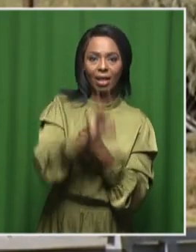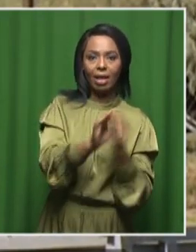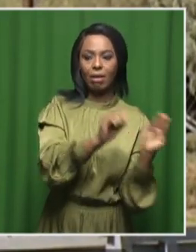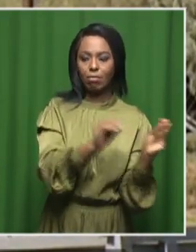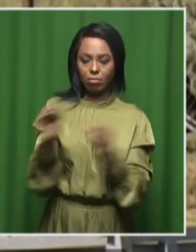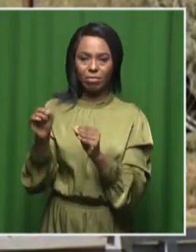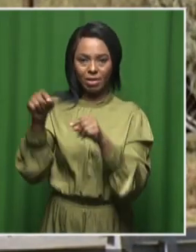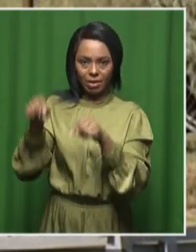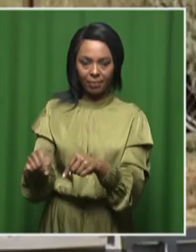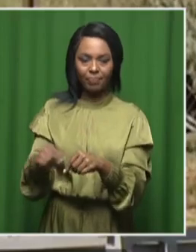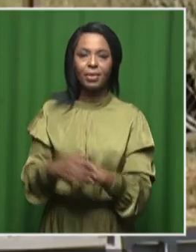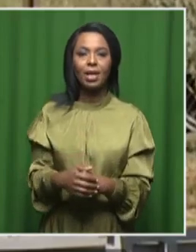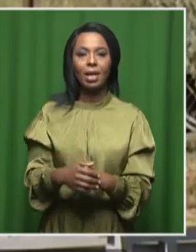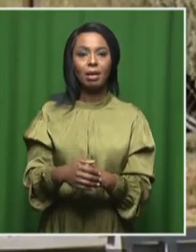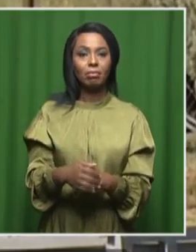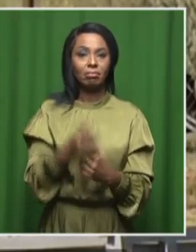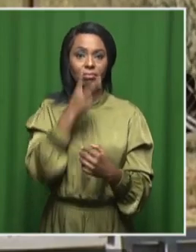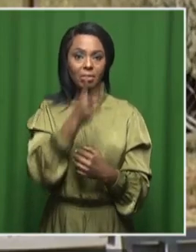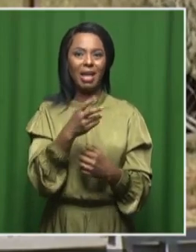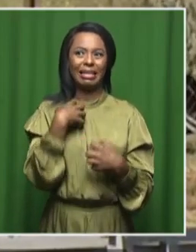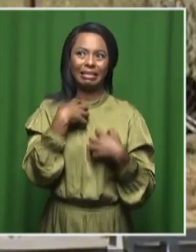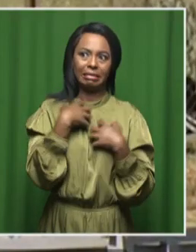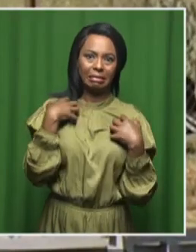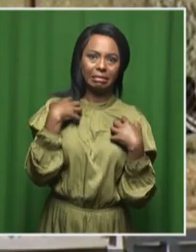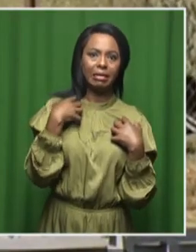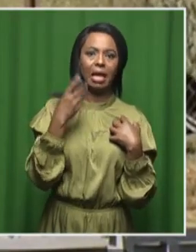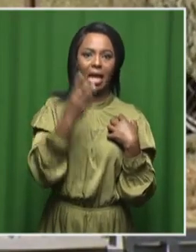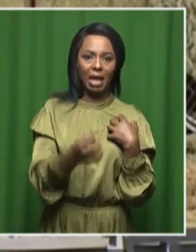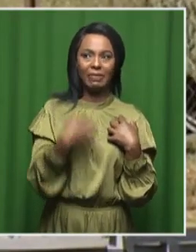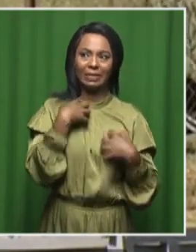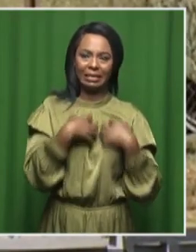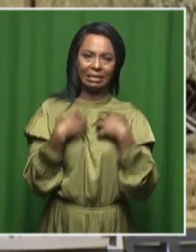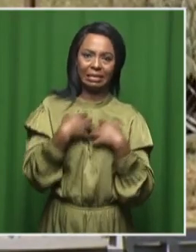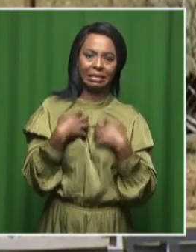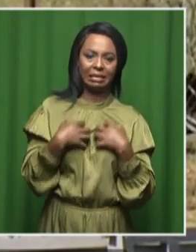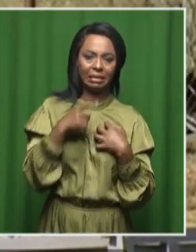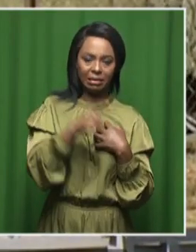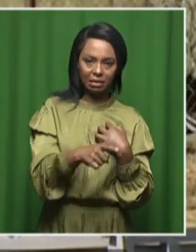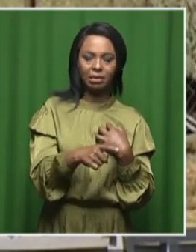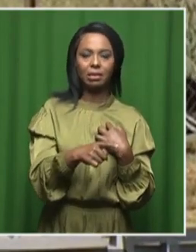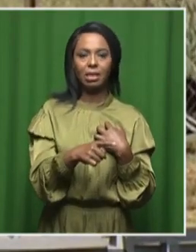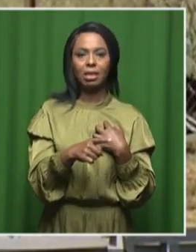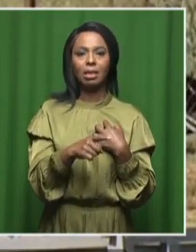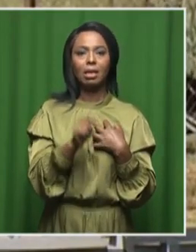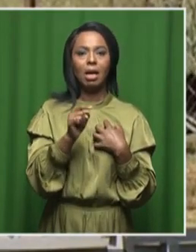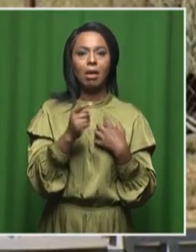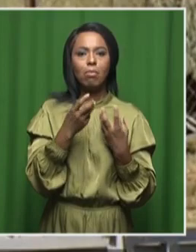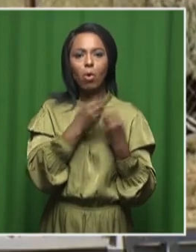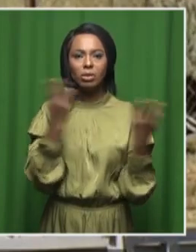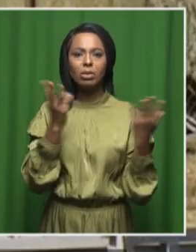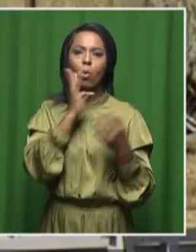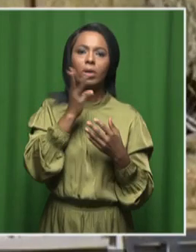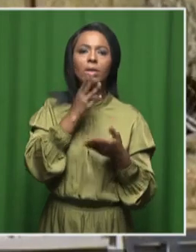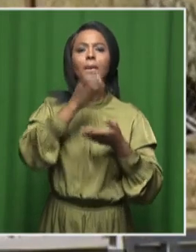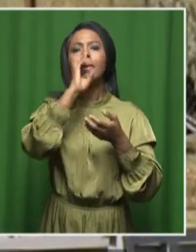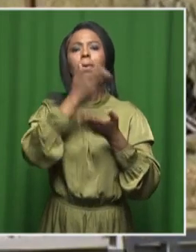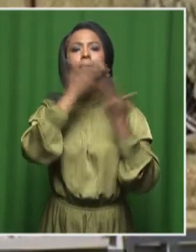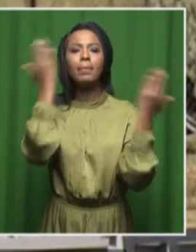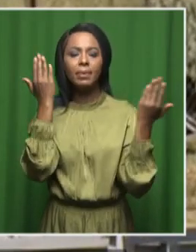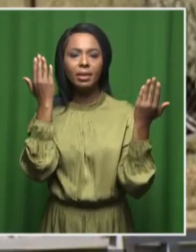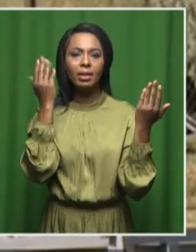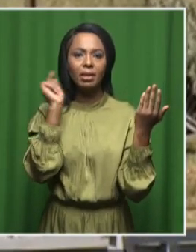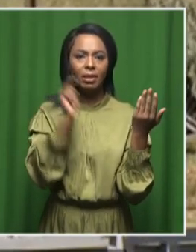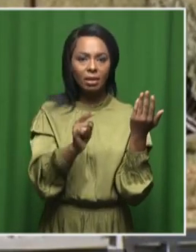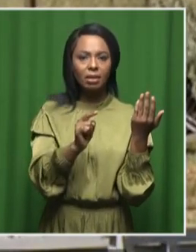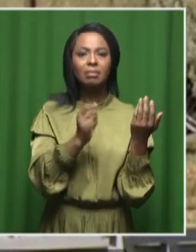can imagine the majority of the animals were traumatized. They have a lot of wound, emaciated, dehydrated, really very, very bad